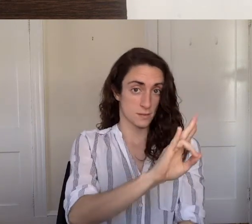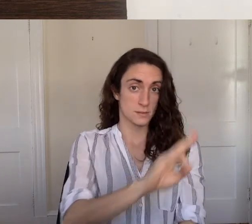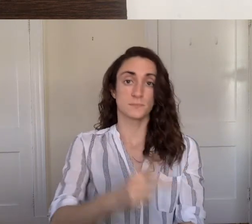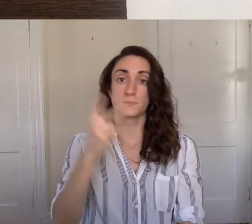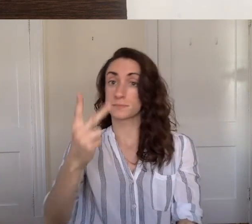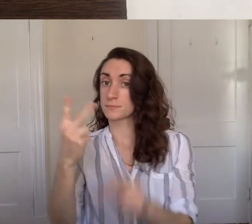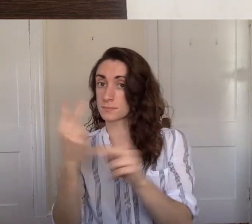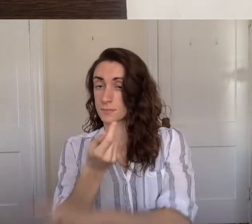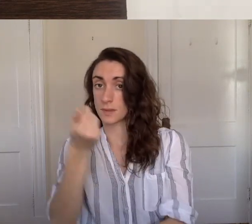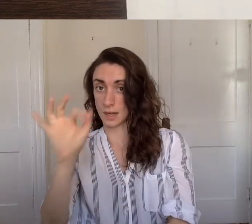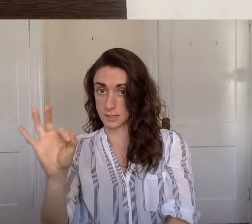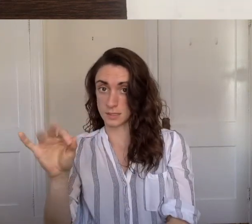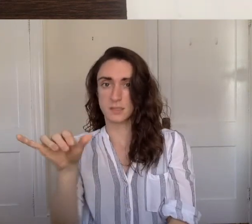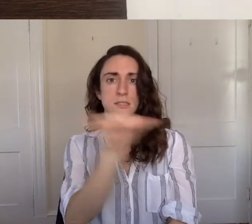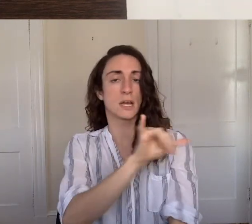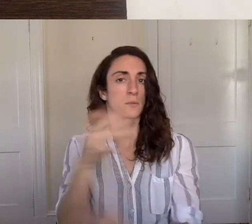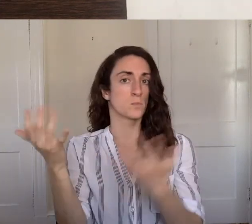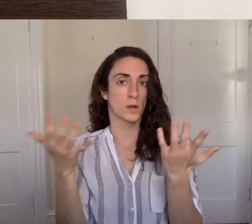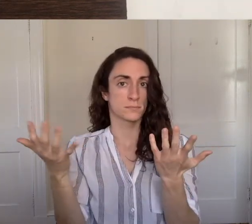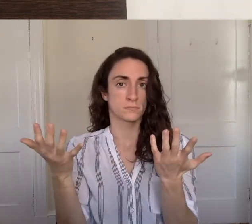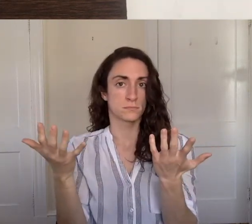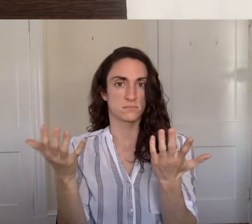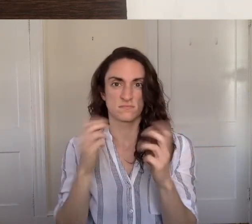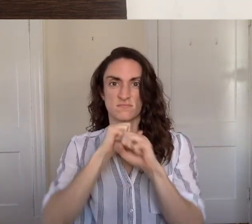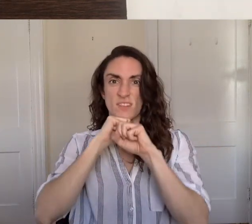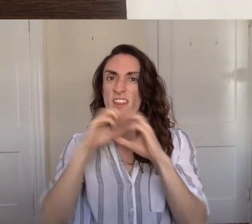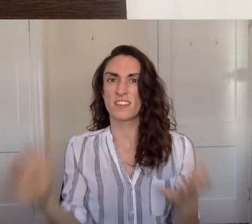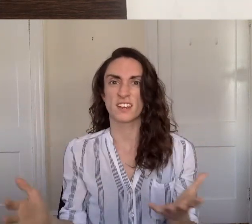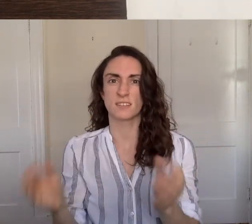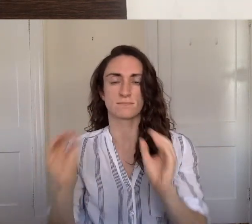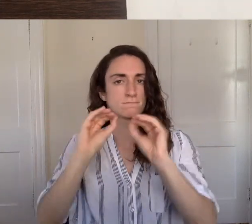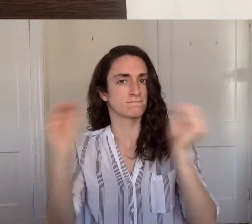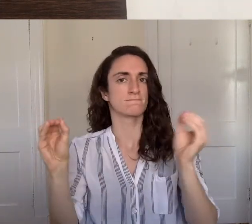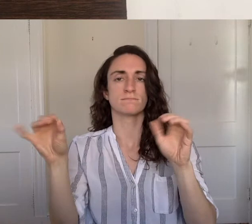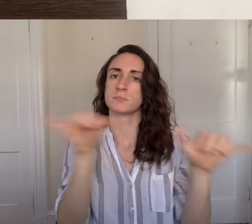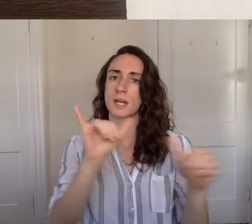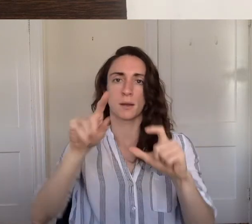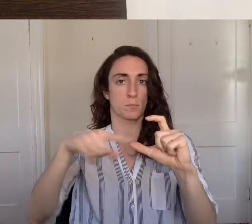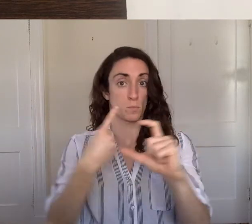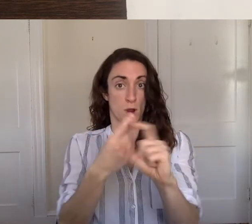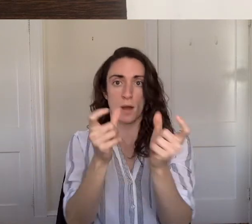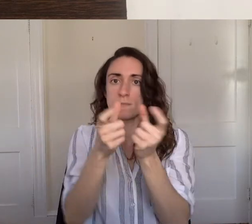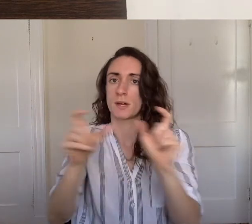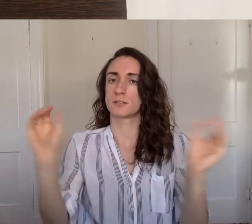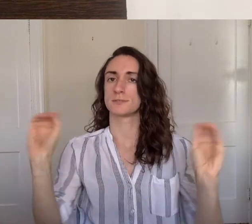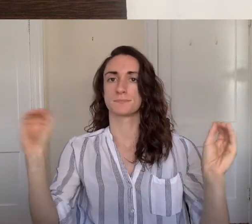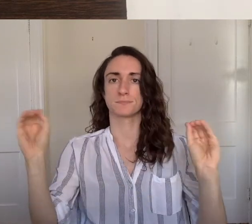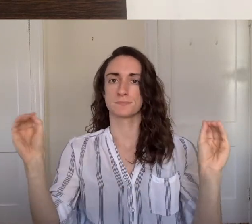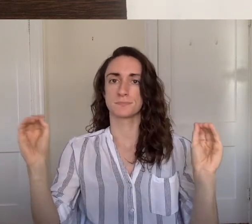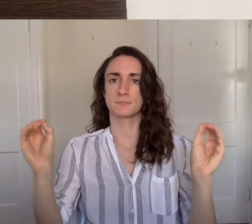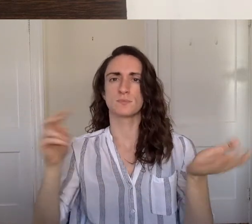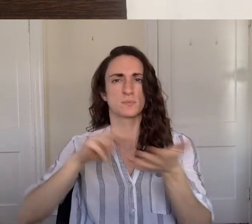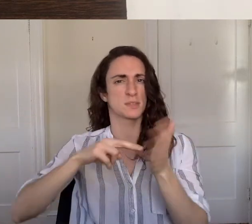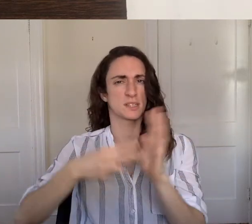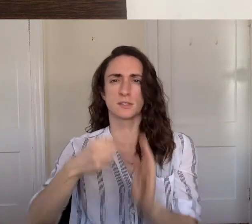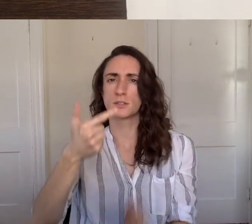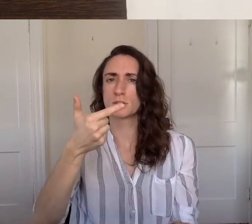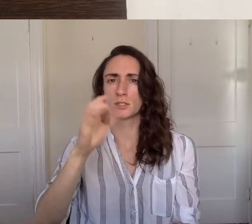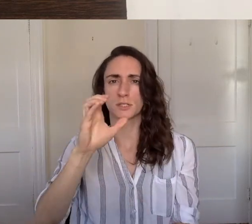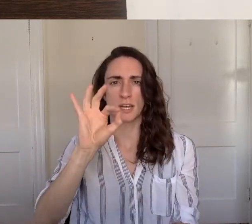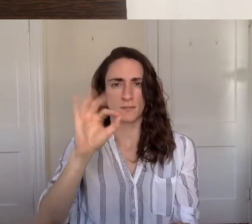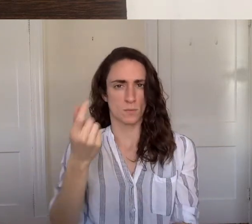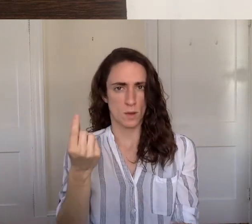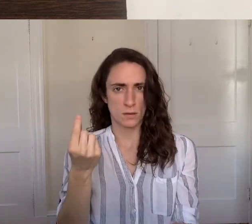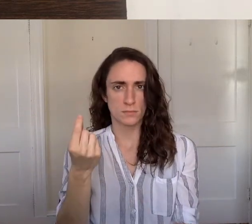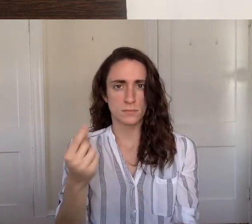compare the prime factorizations, 5 times 7 and 2 times 19, and we can see that they have nothing in common. These two numbers have no shared